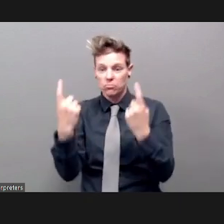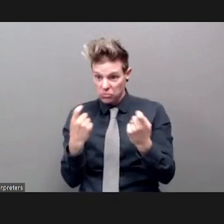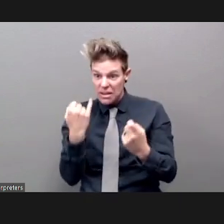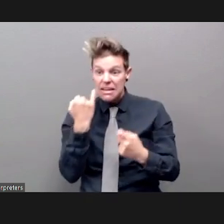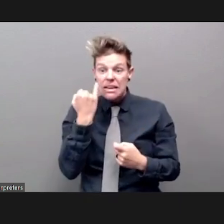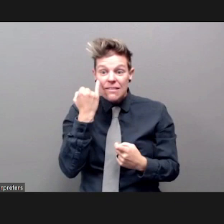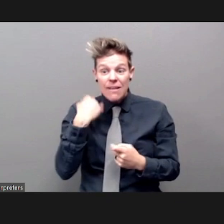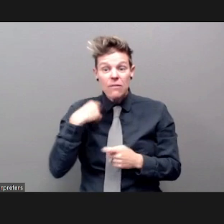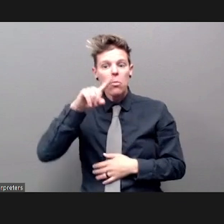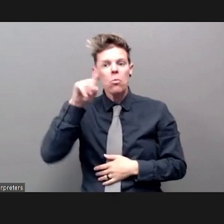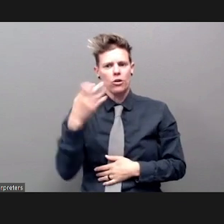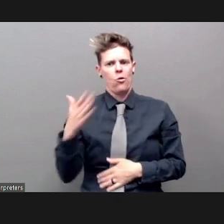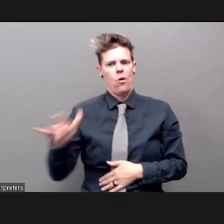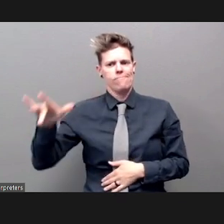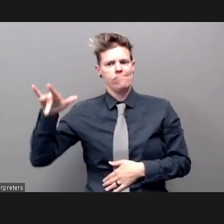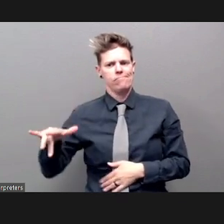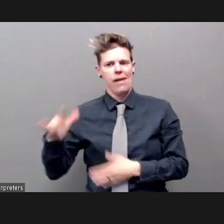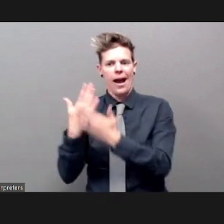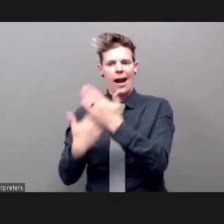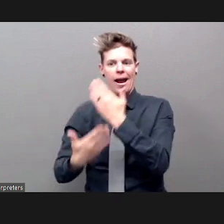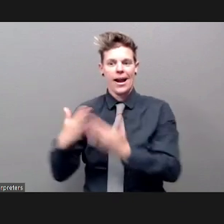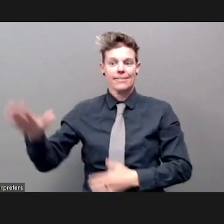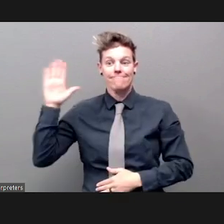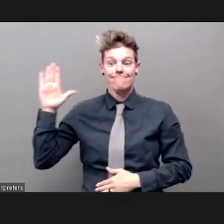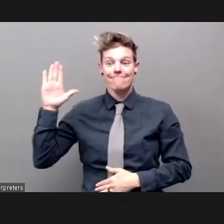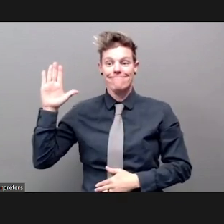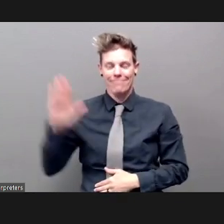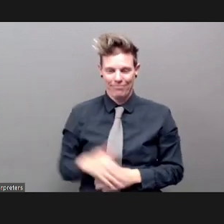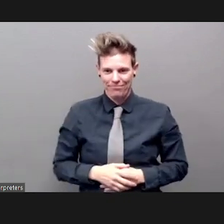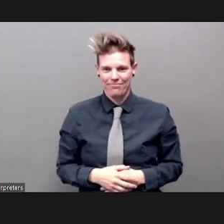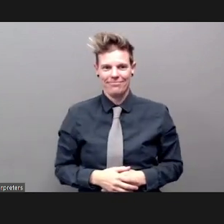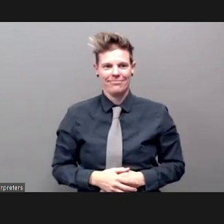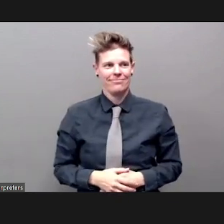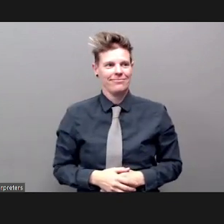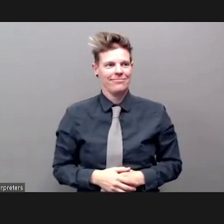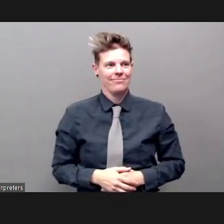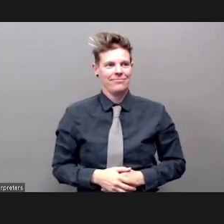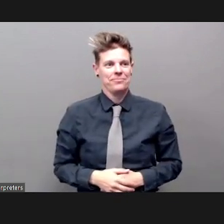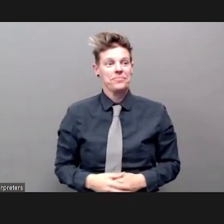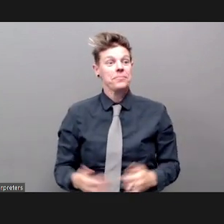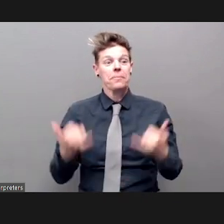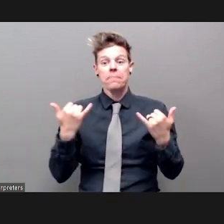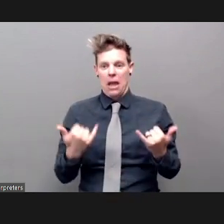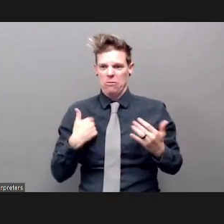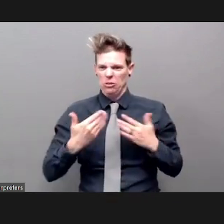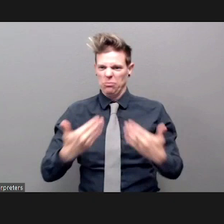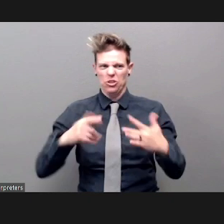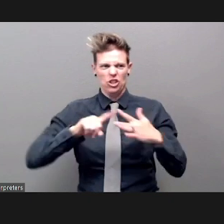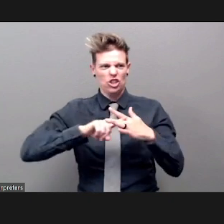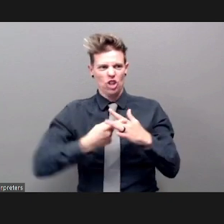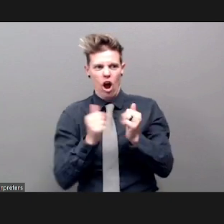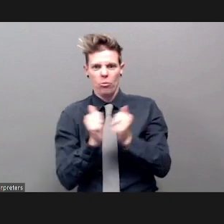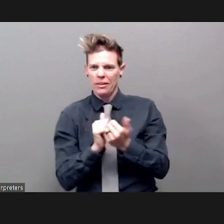question, and I will unmute you. Right now, I'll turn it over to Dr. Grace to go through his